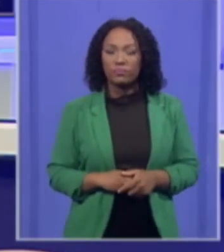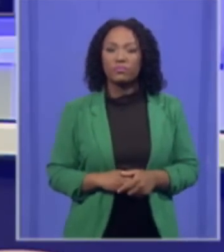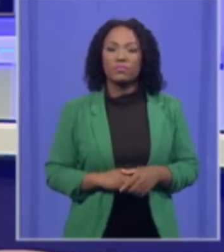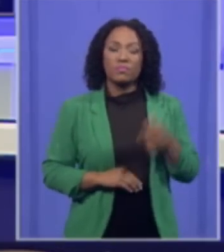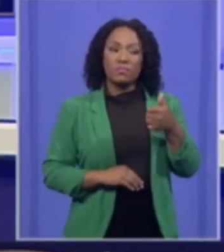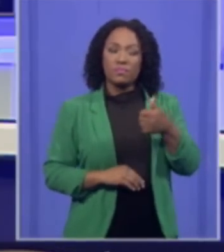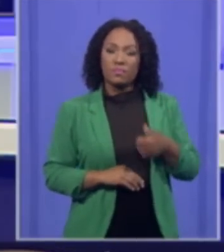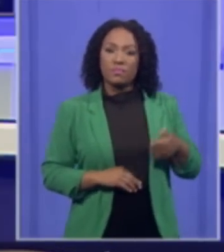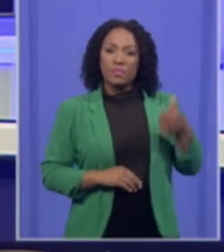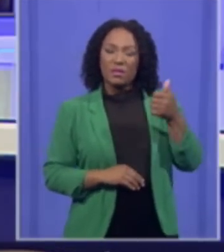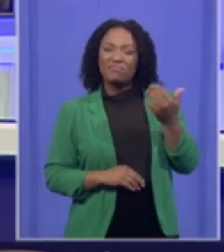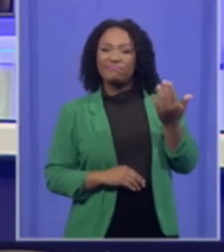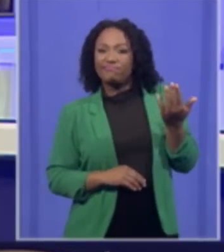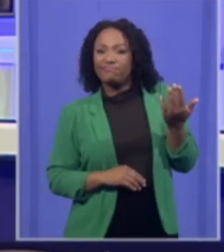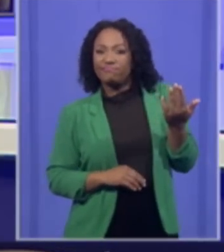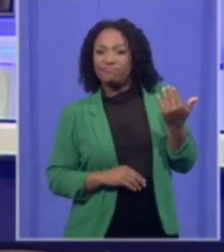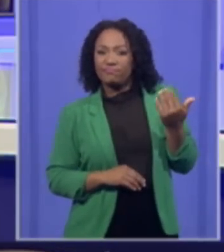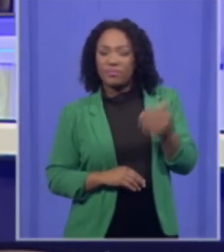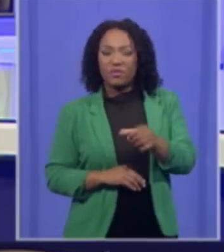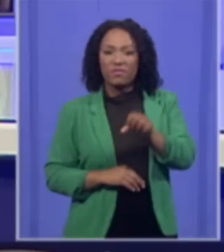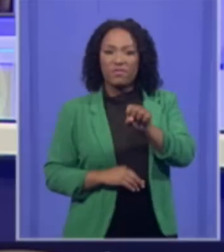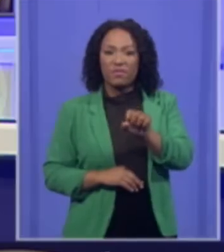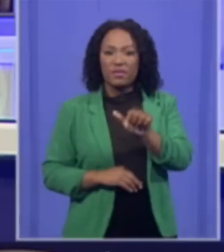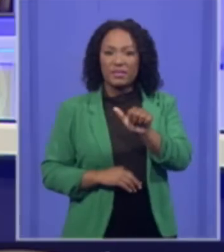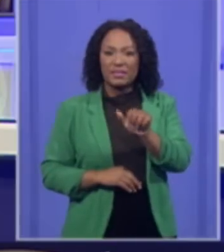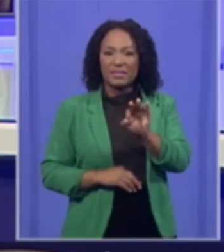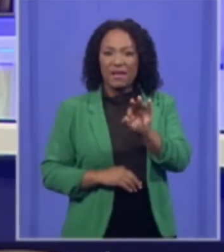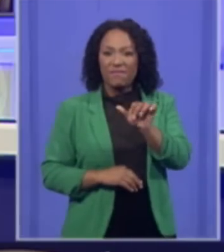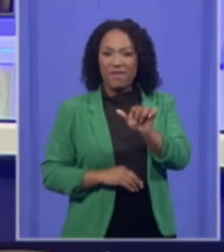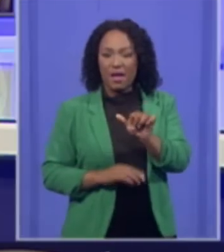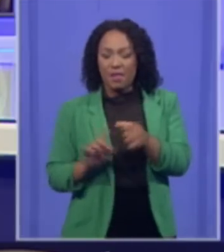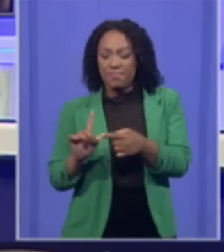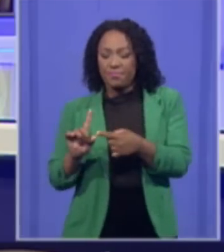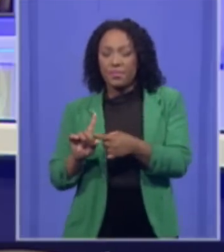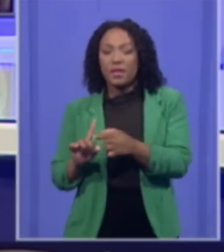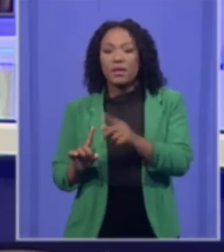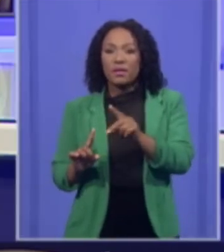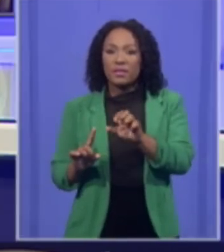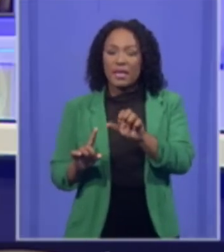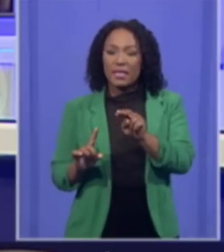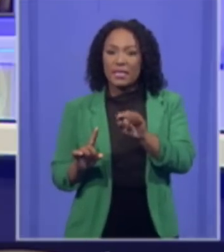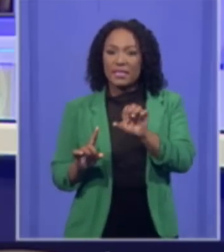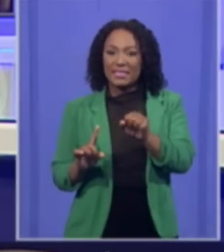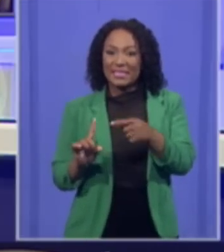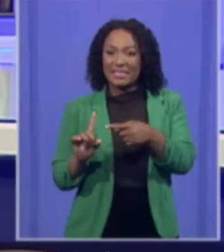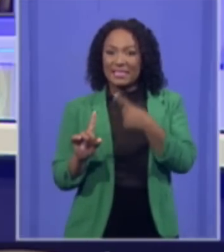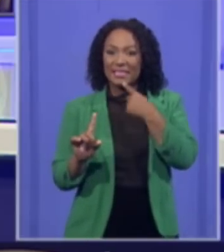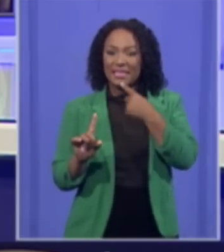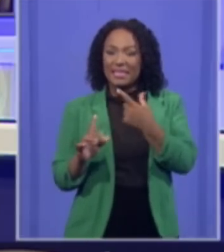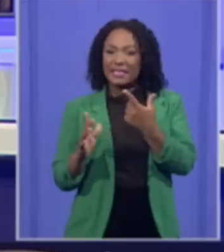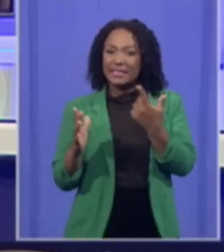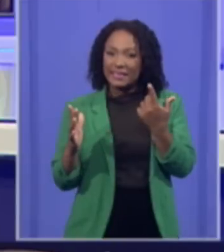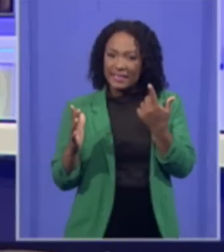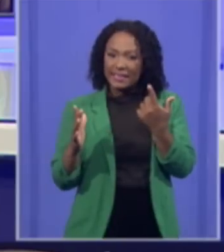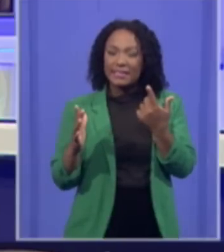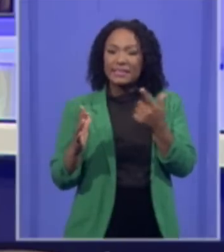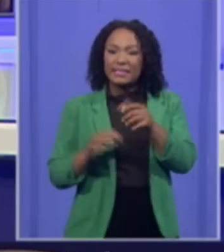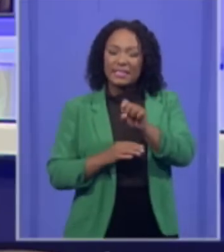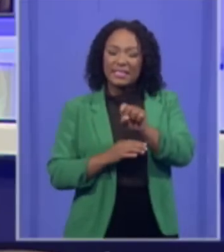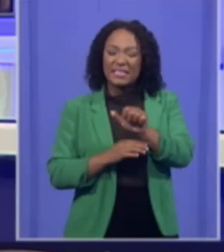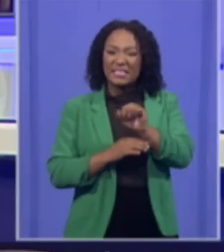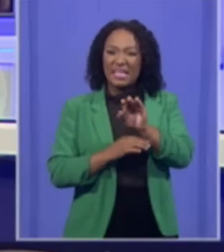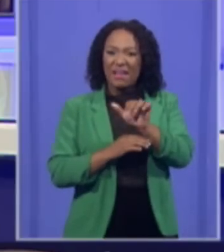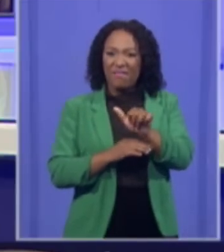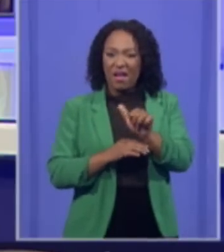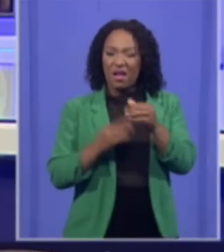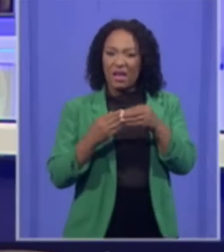Mookamedi phetiši wa peleng wa South African Football Association Dennis Mambul o re go hloka šedi ga bataolo ya SAFA ke